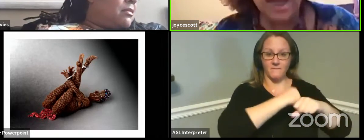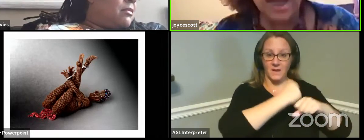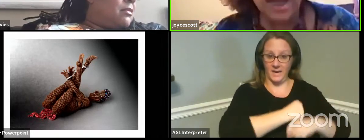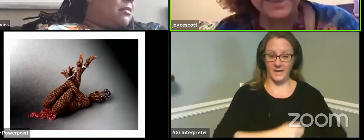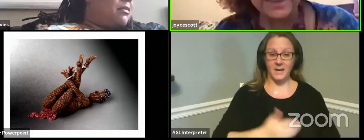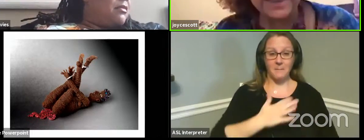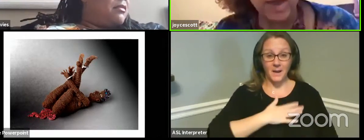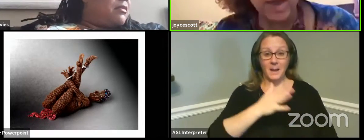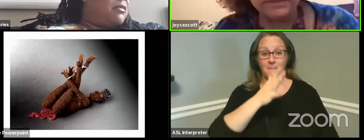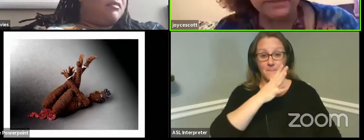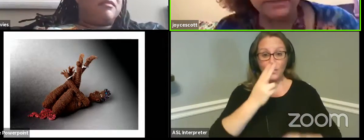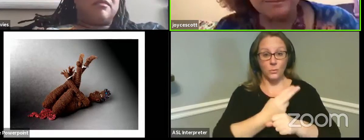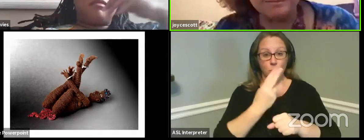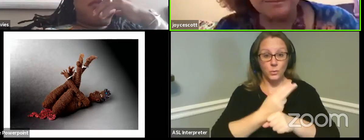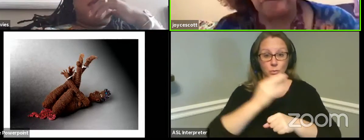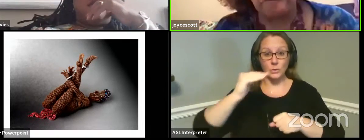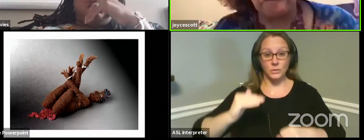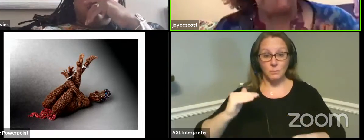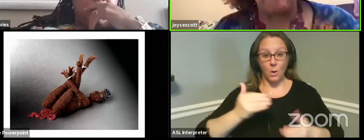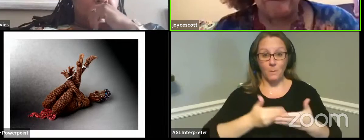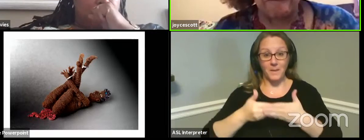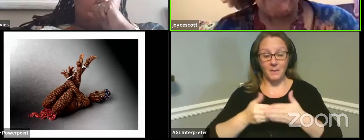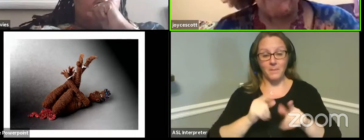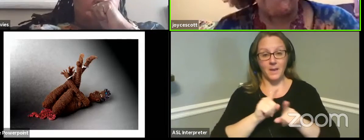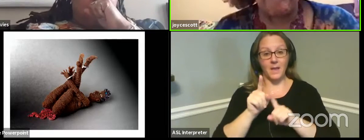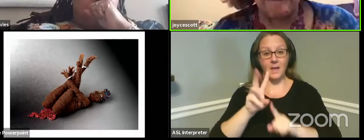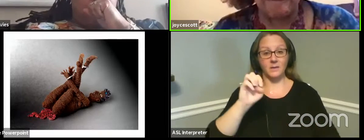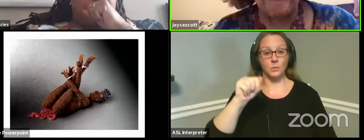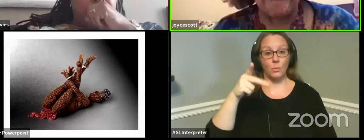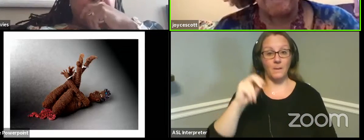small child as a weapon.